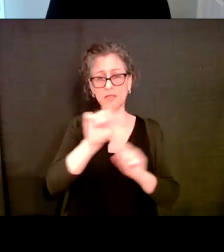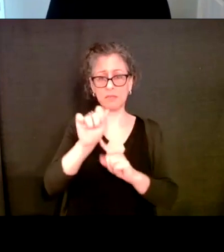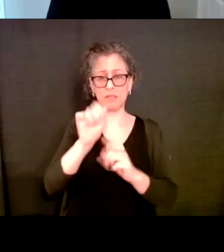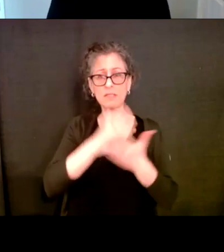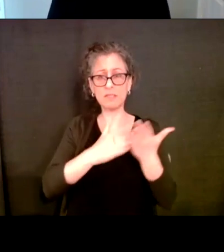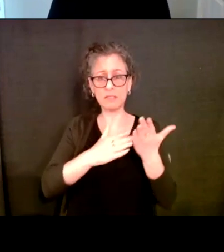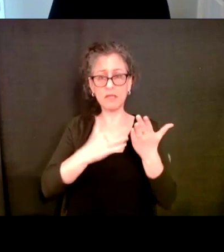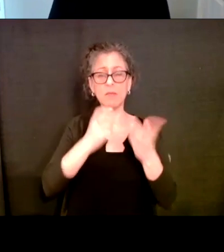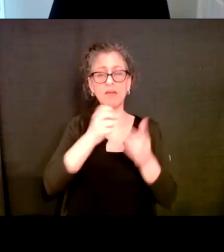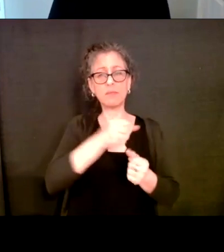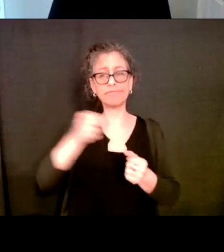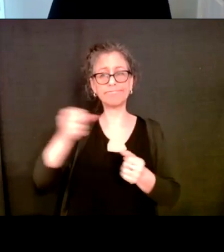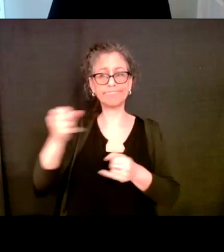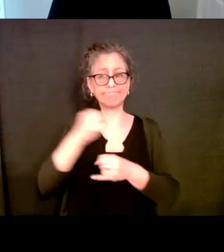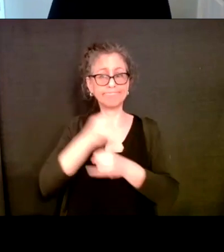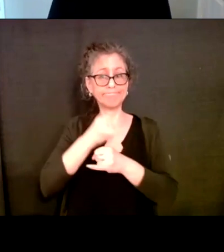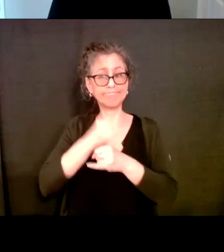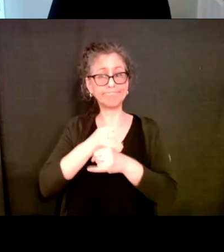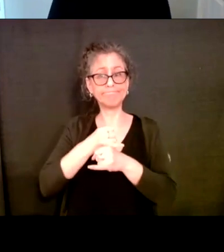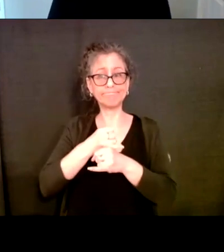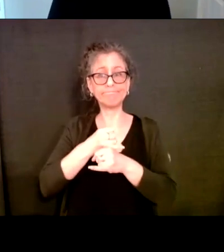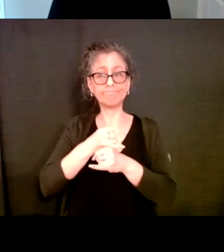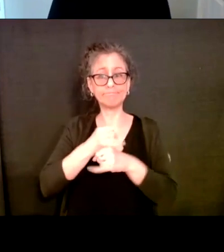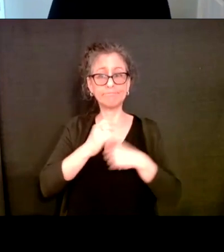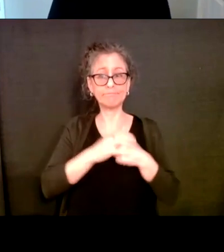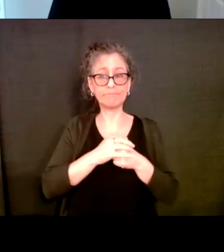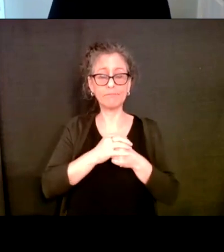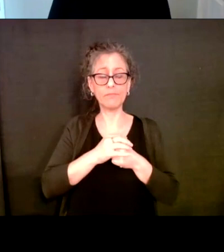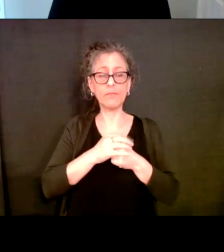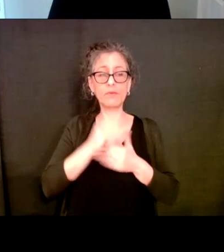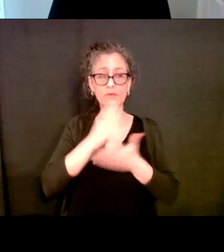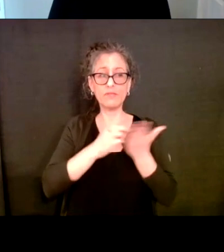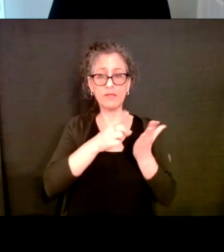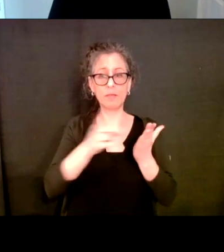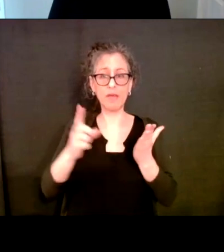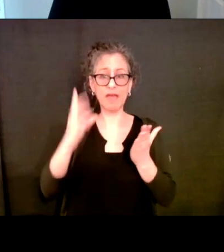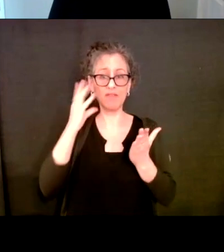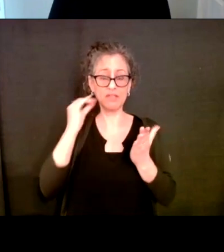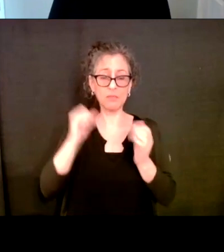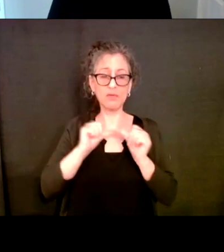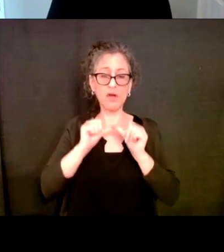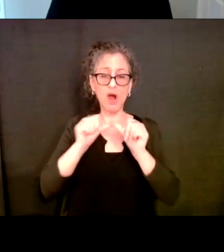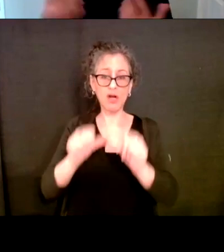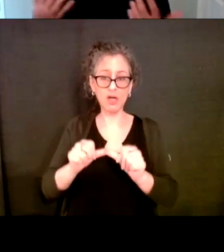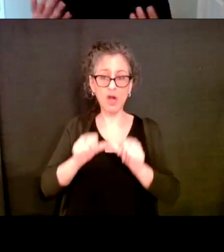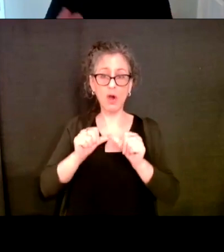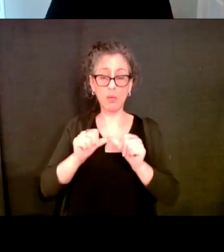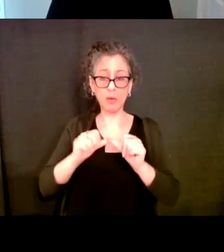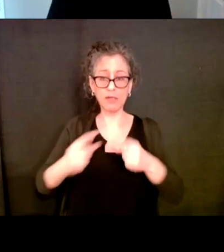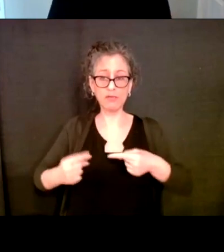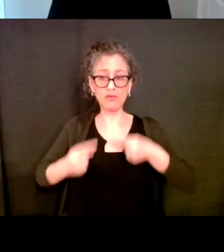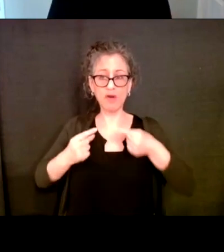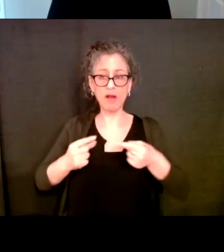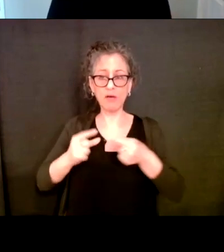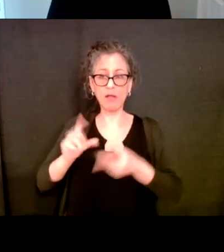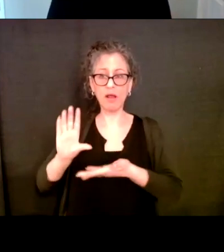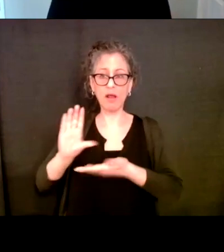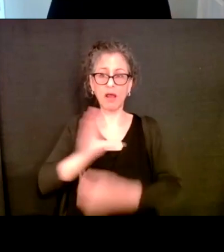have been institutionalized, some that have experienced ongoing hardship and, like I said,